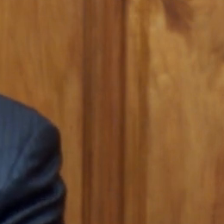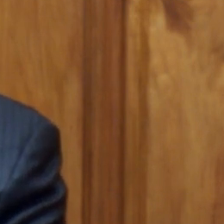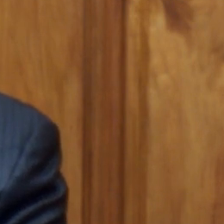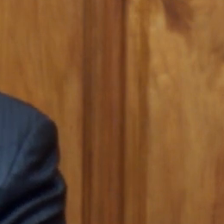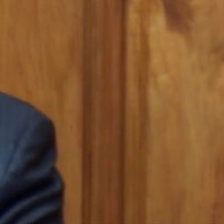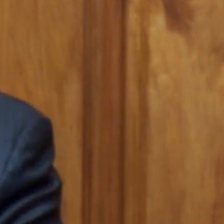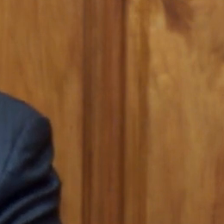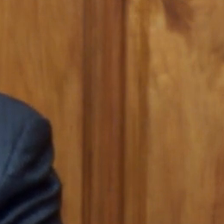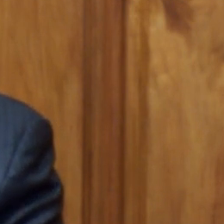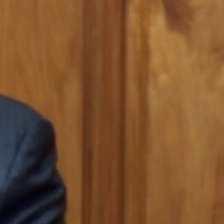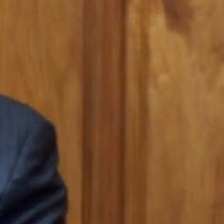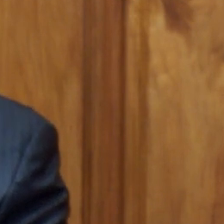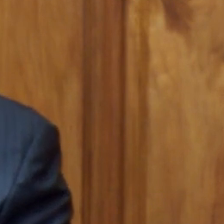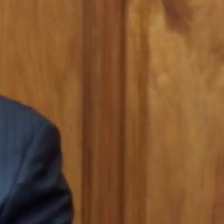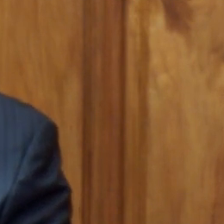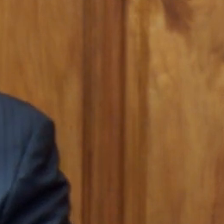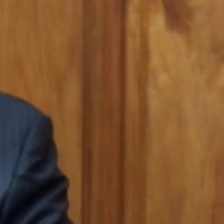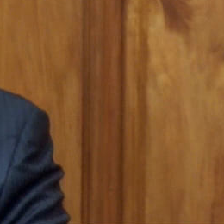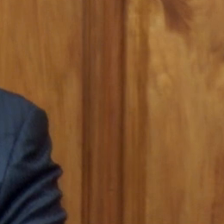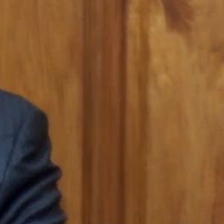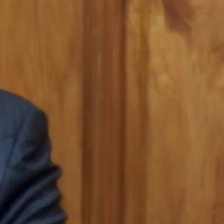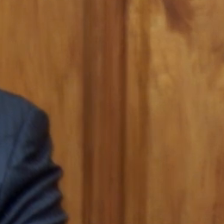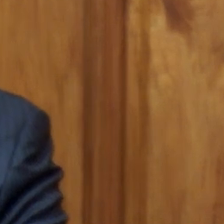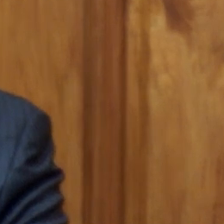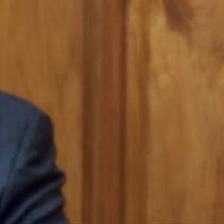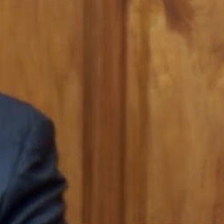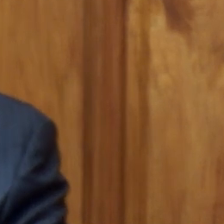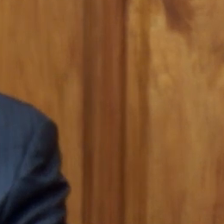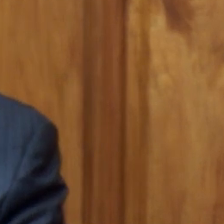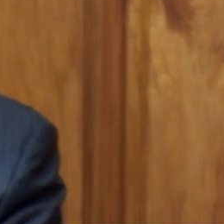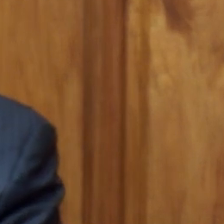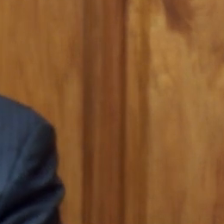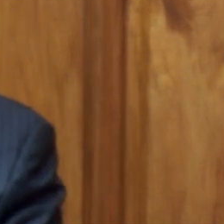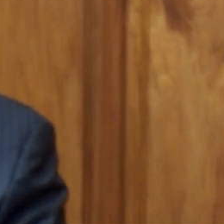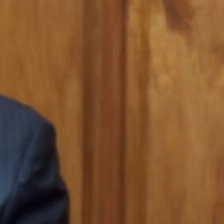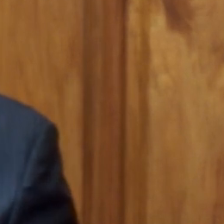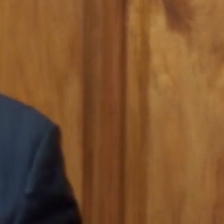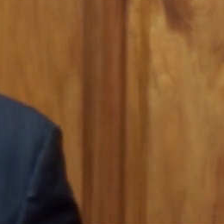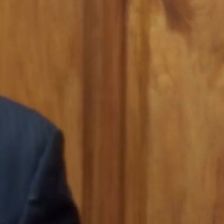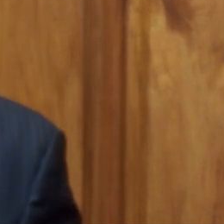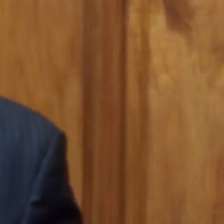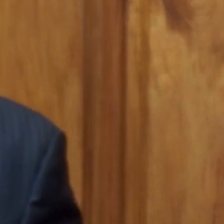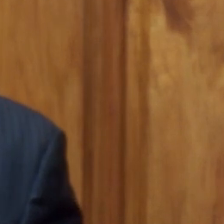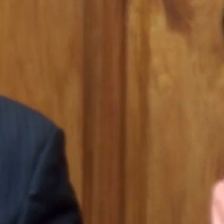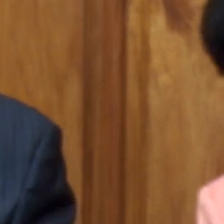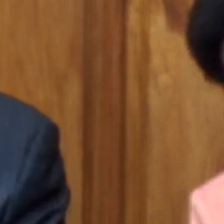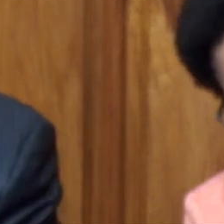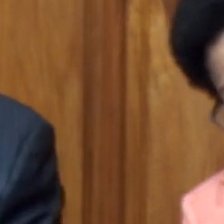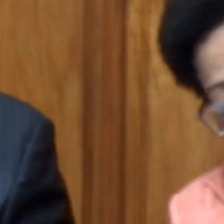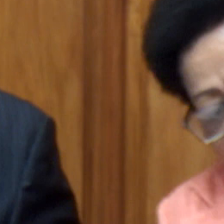issue. The thing that they complain about, we address, and they belittle that too. I will not call